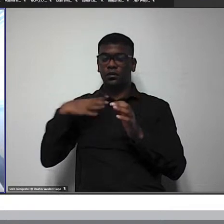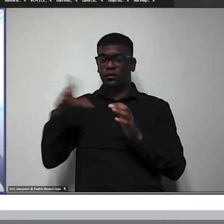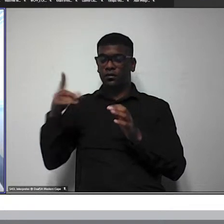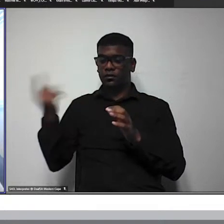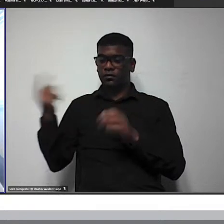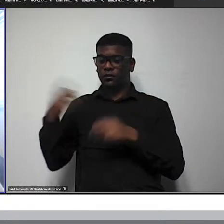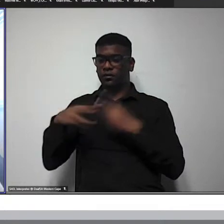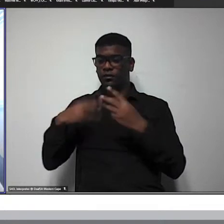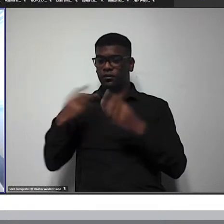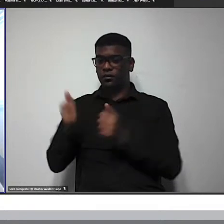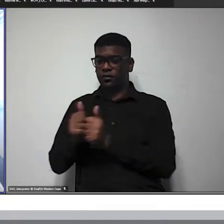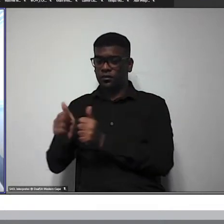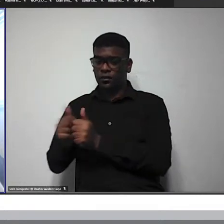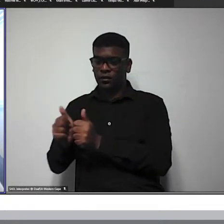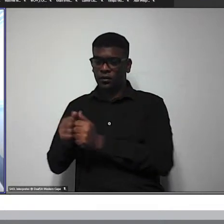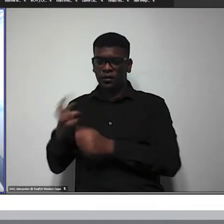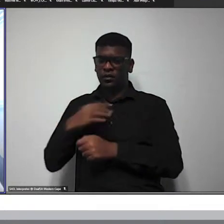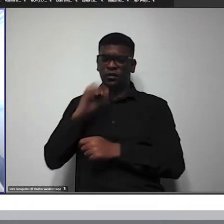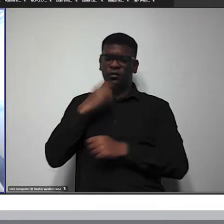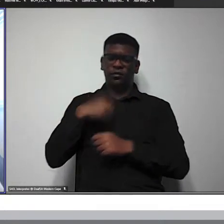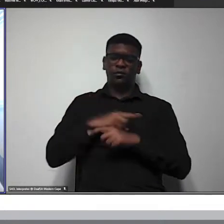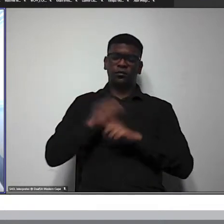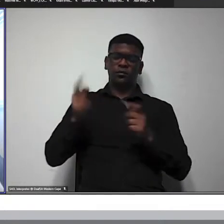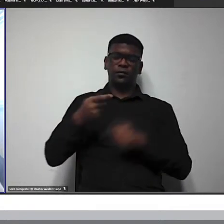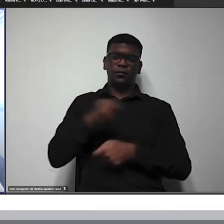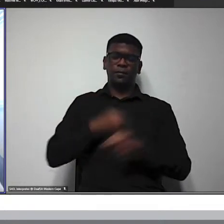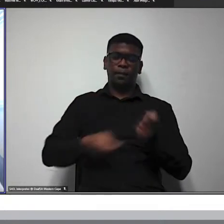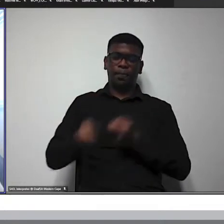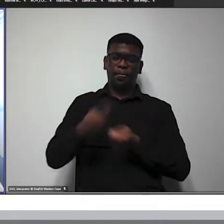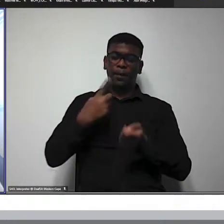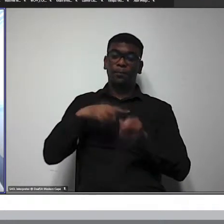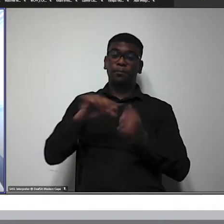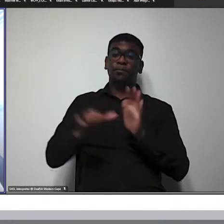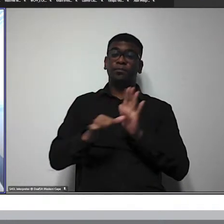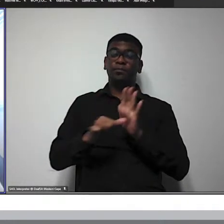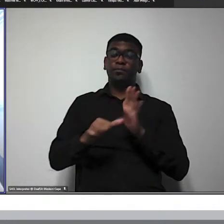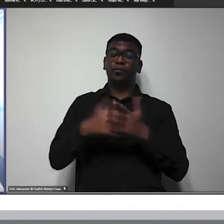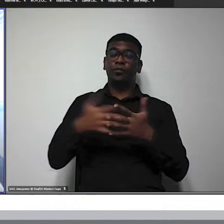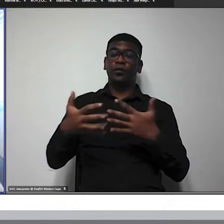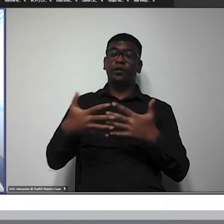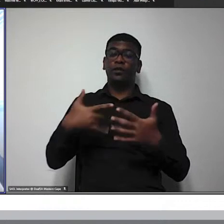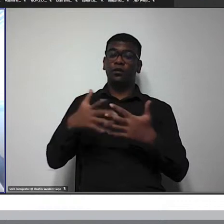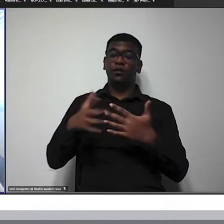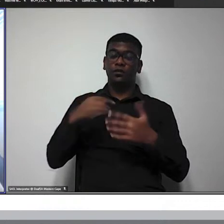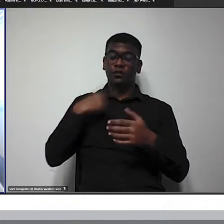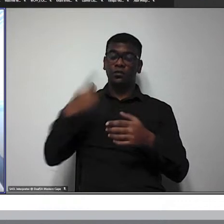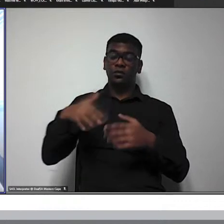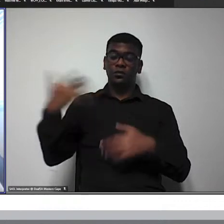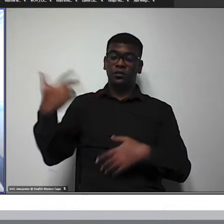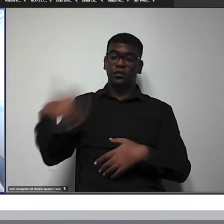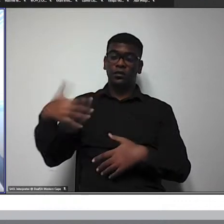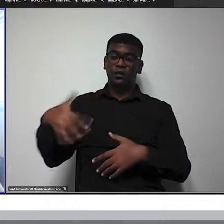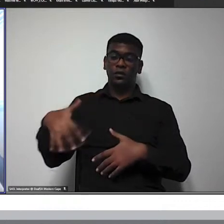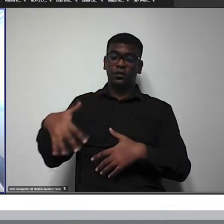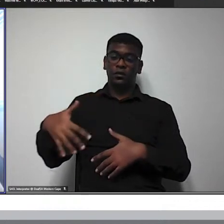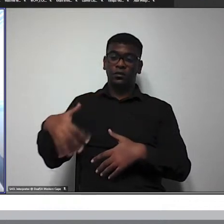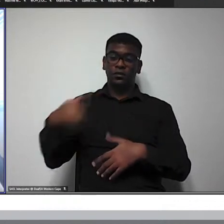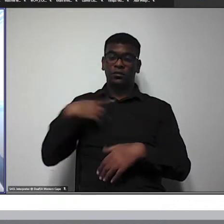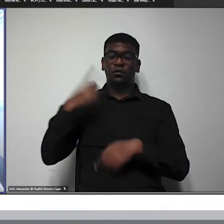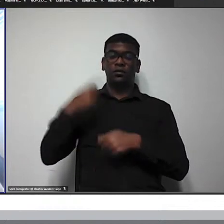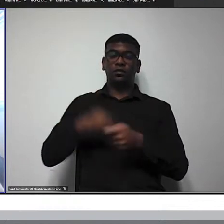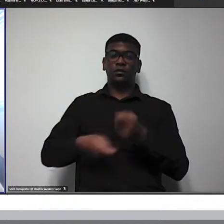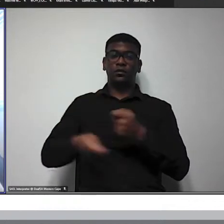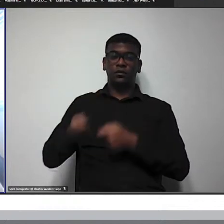it's not to say we're not going to trade, but the most important thing is that it will actually really be very costly, you know, for us to trade, and there will be